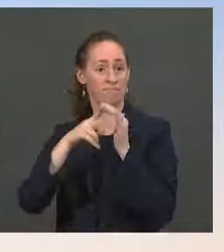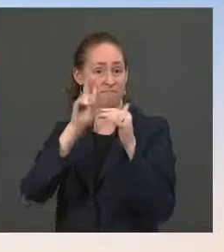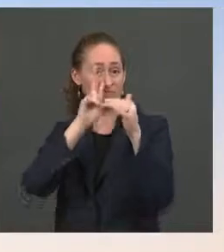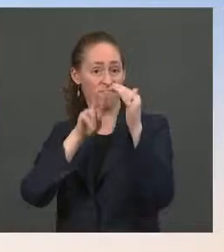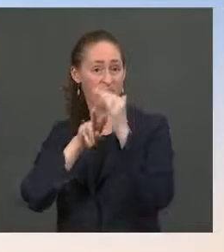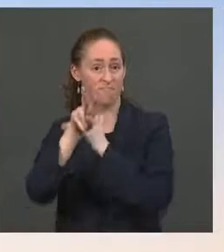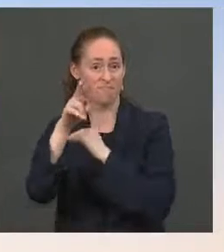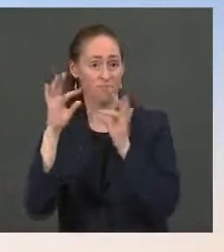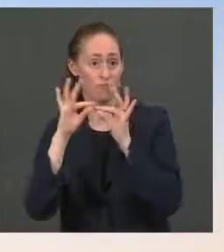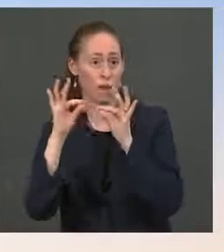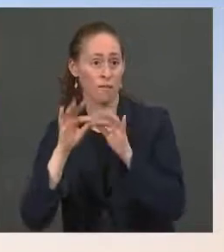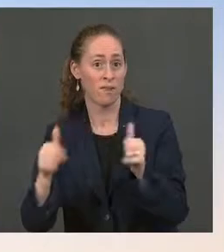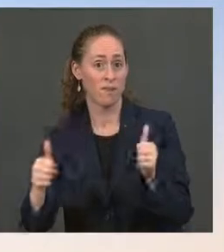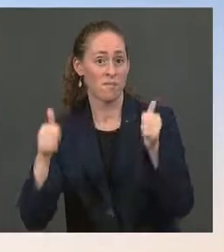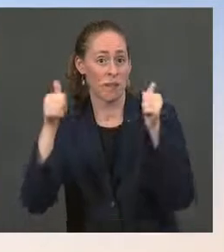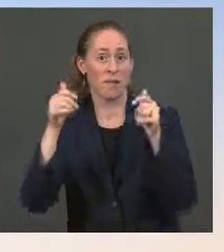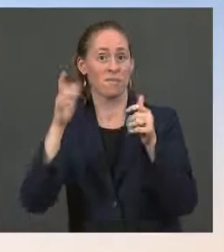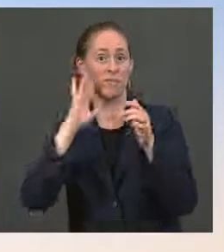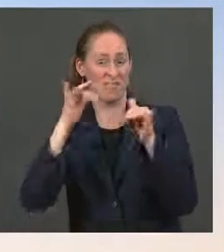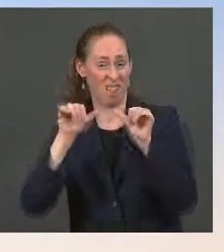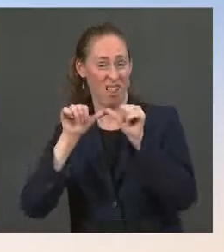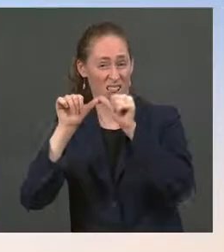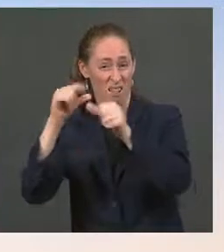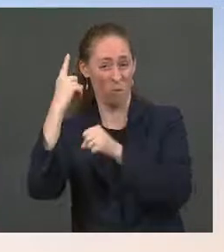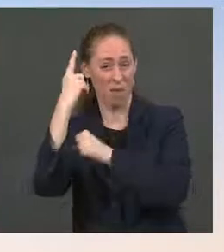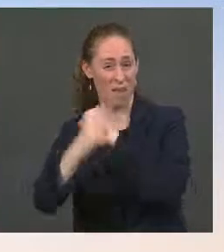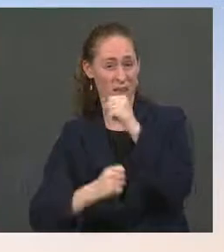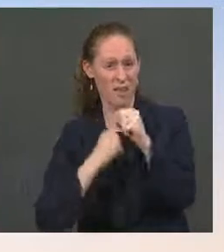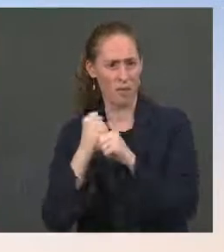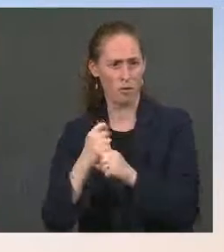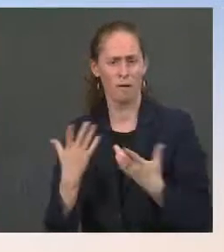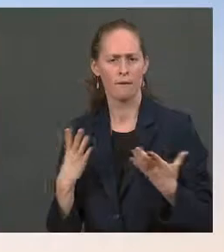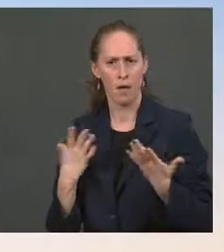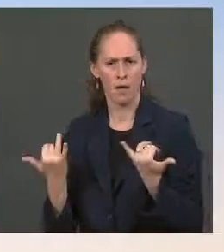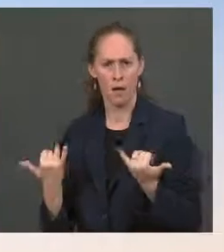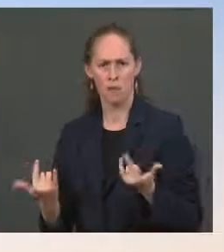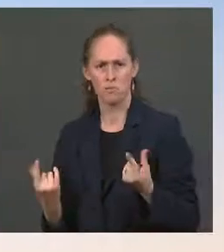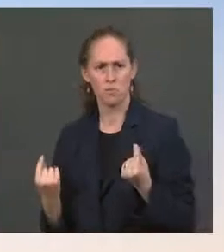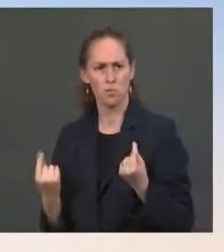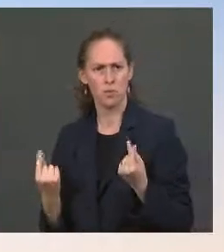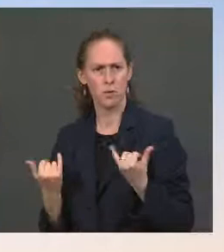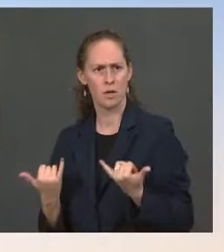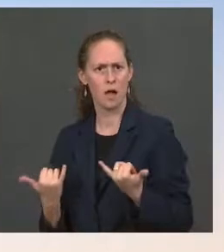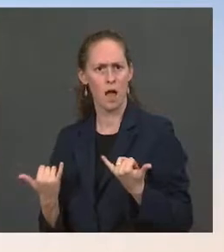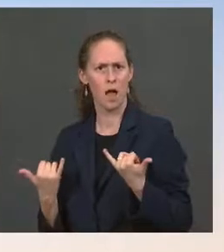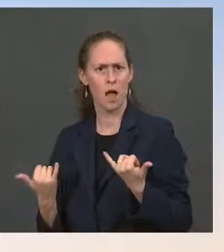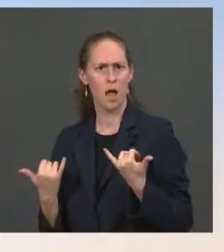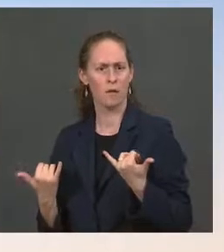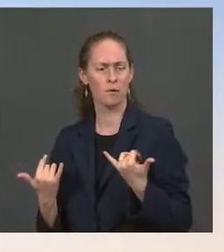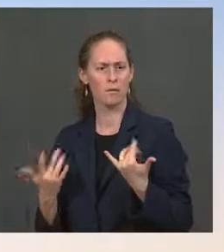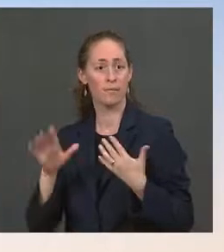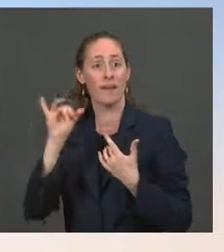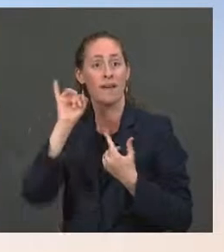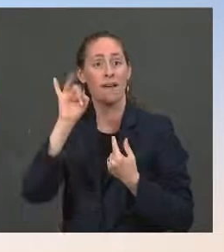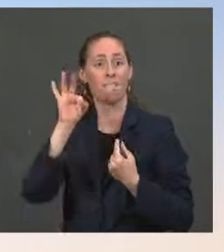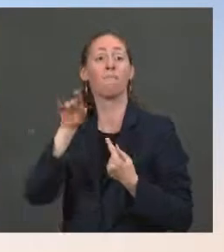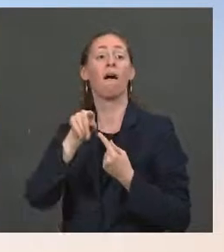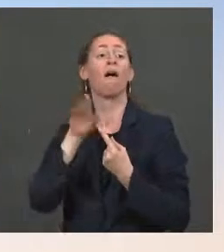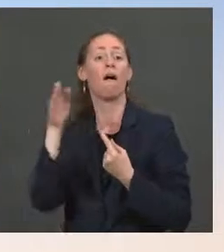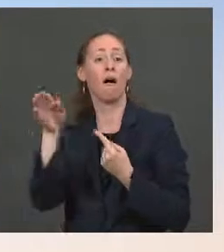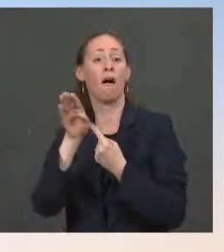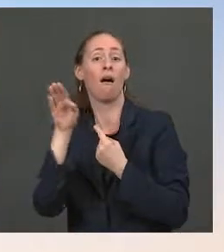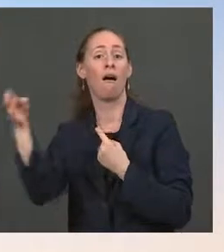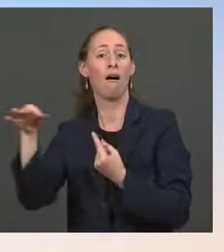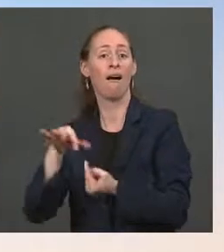at for the long term, especially since this reconciliation package could go into effect over the course of 10 years? You know, how long